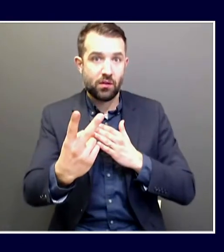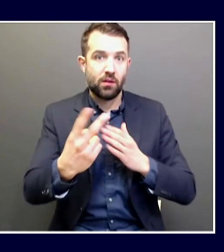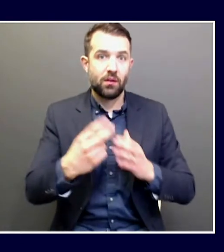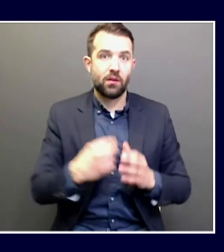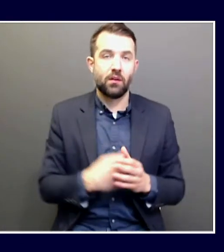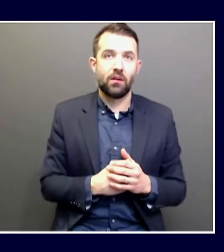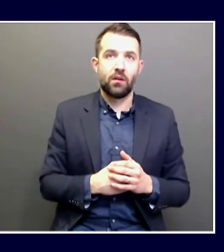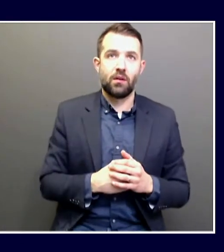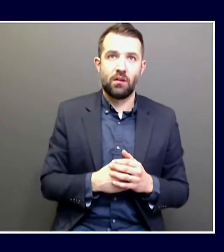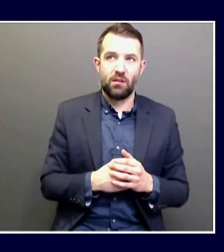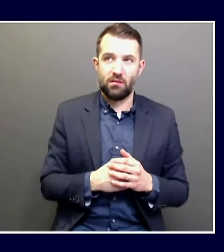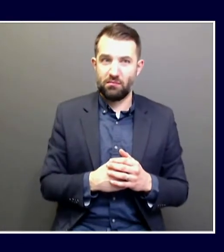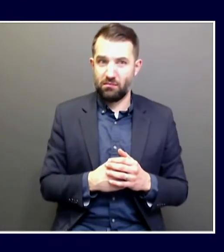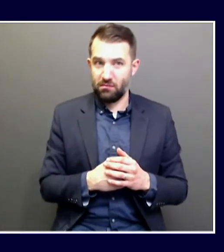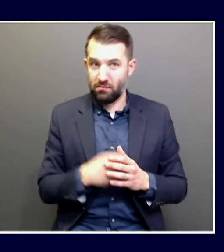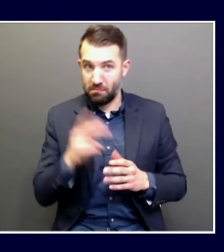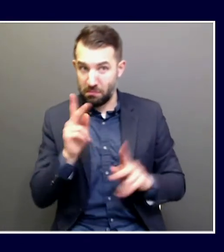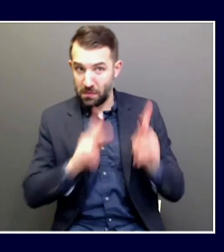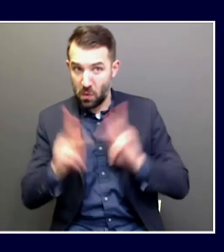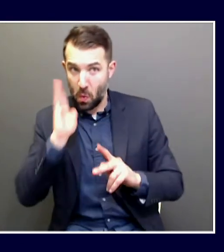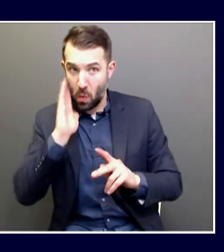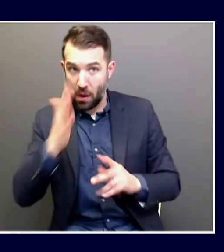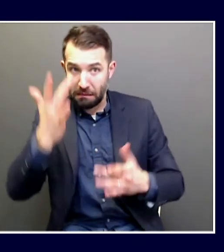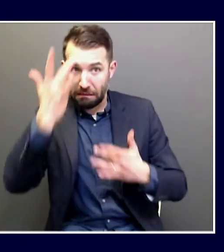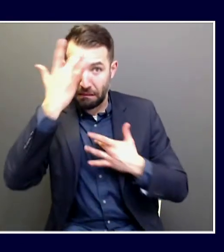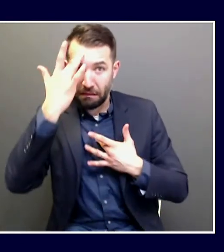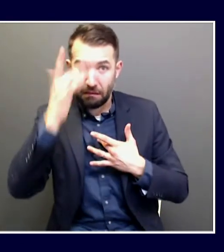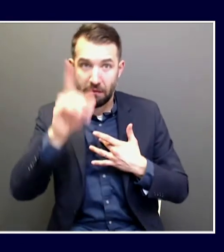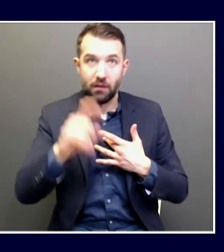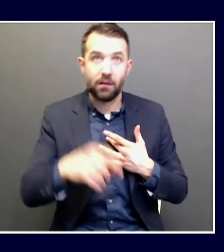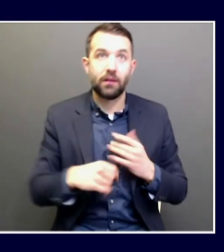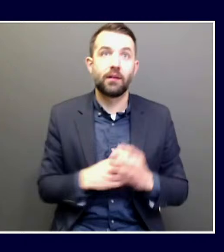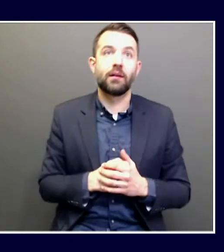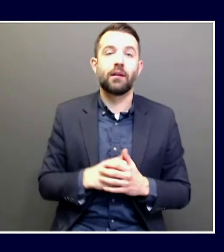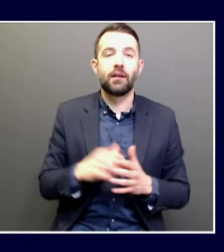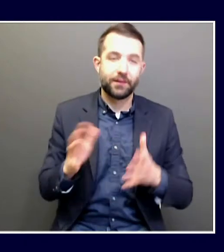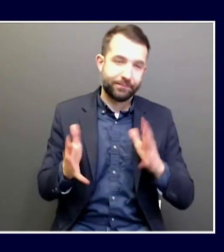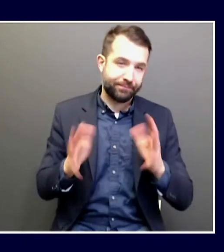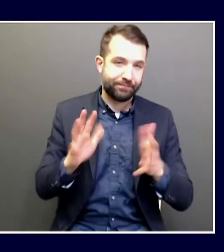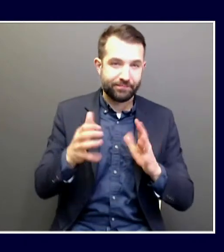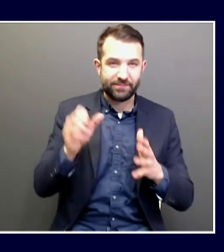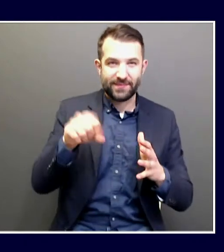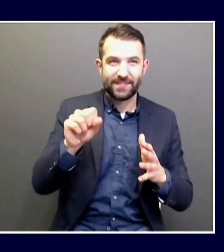cases. Is that a fair way of putting it? That is correct. They are a leading indicator.